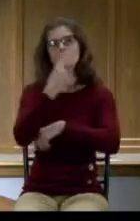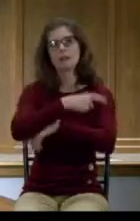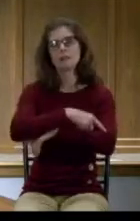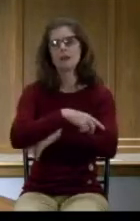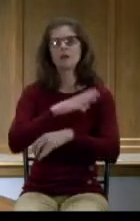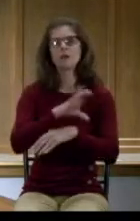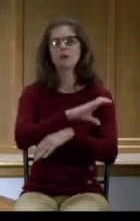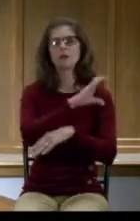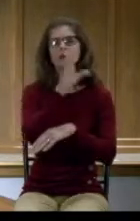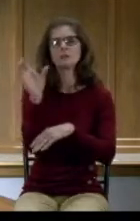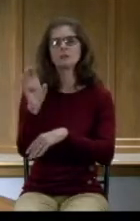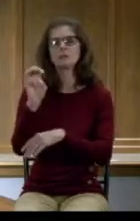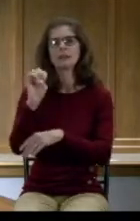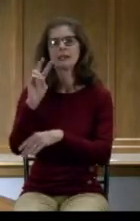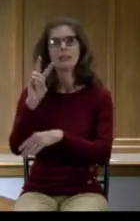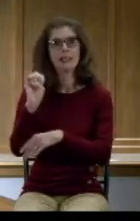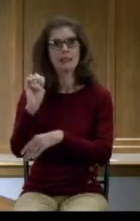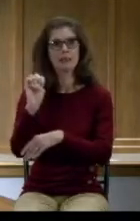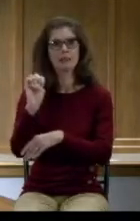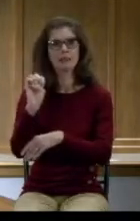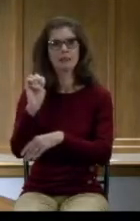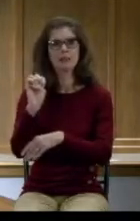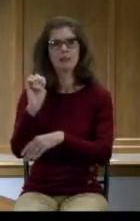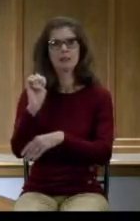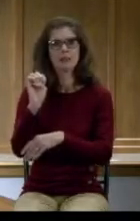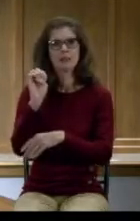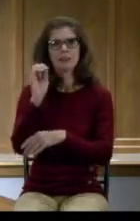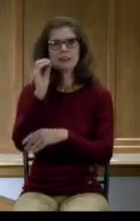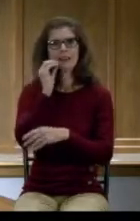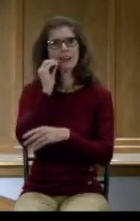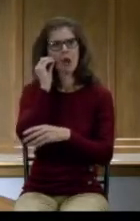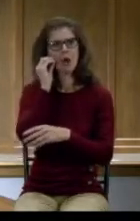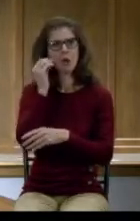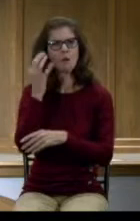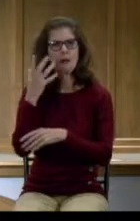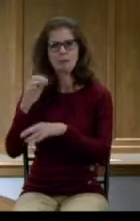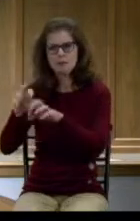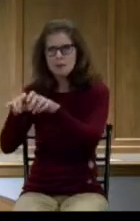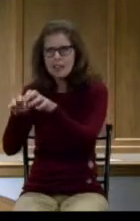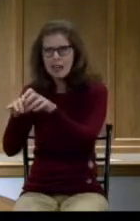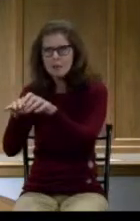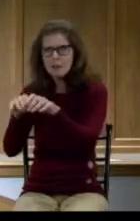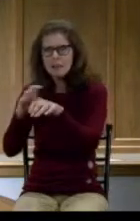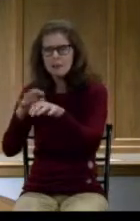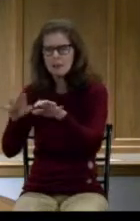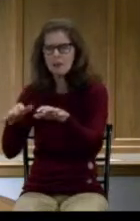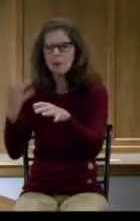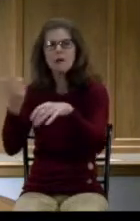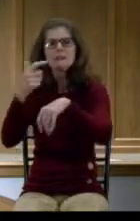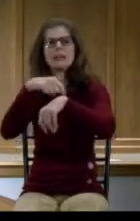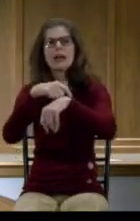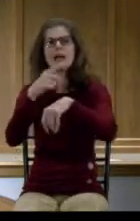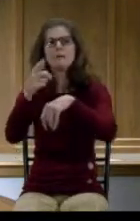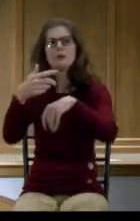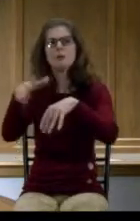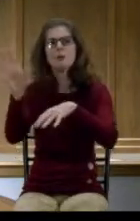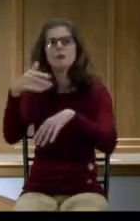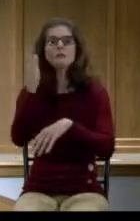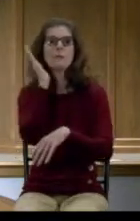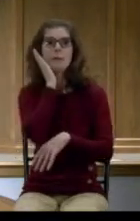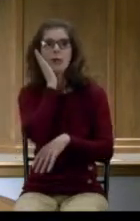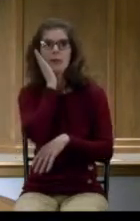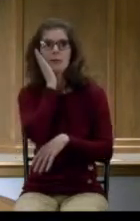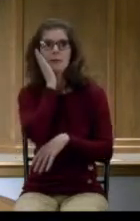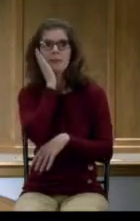Eve, if you're at home, I actually want you to type in what time you went to bed. We're going to take a little poll here. And if